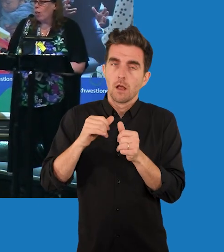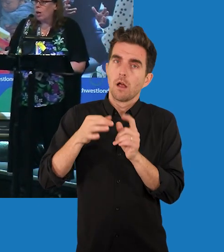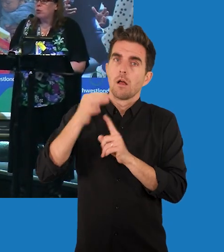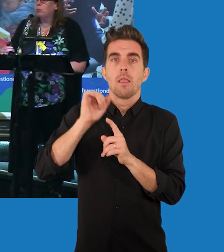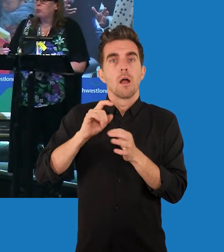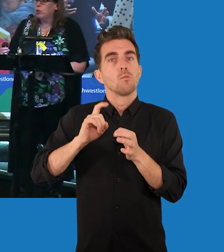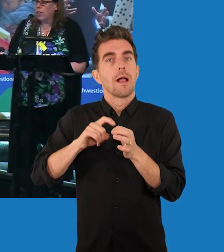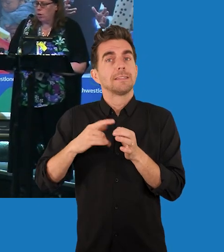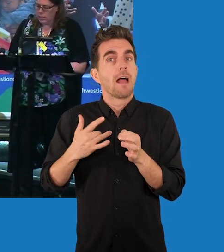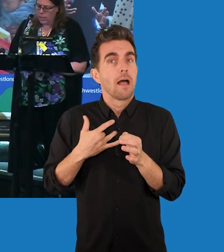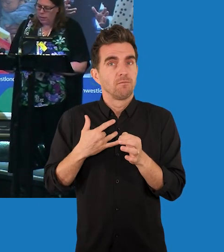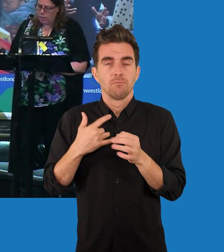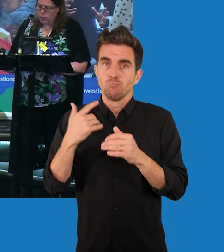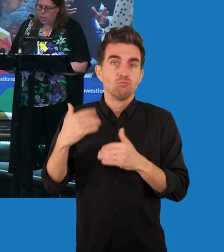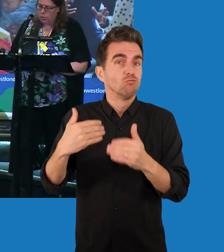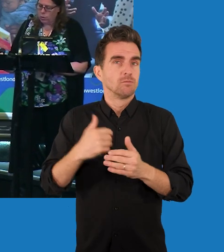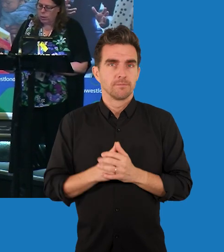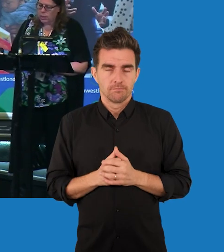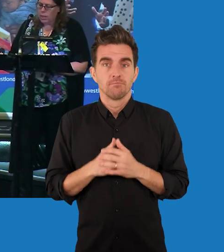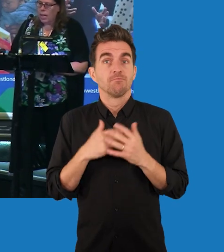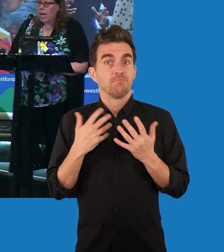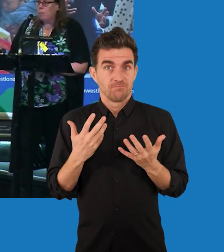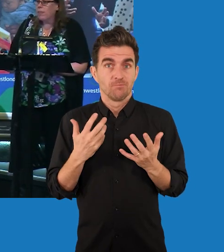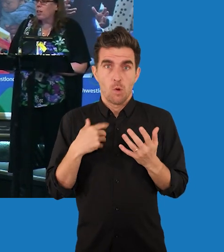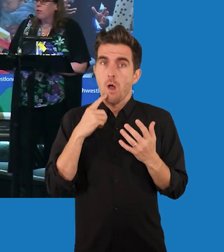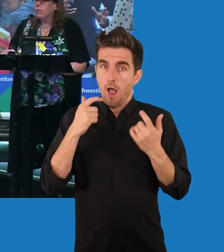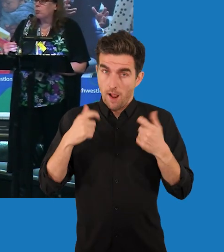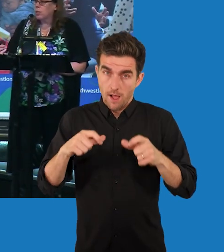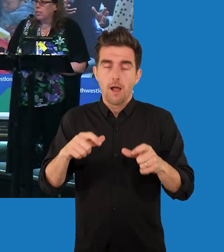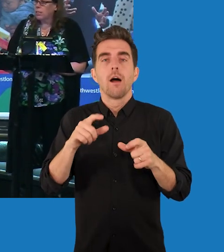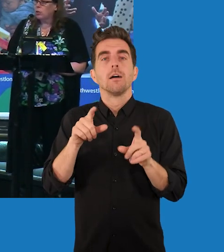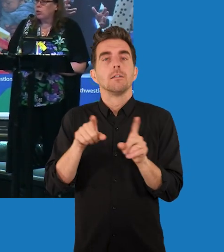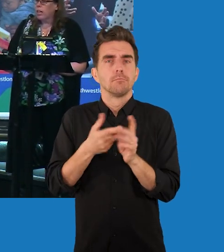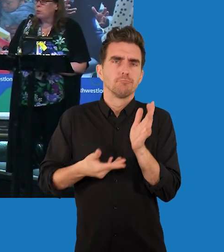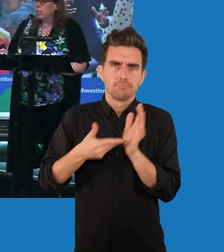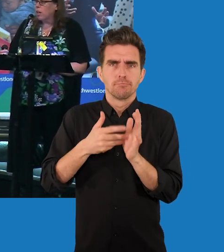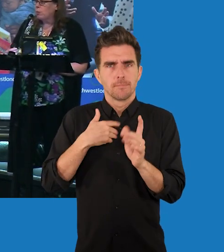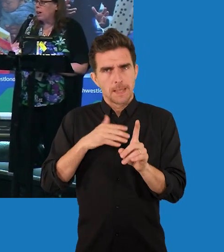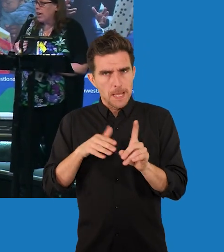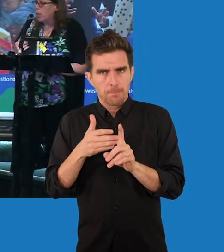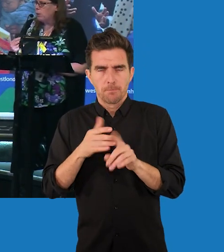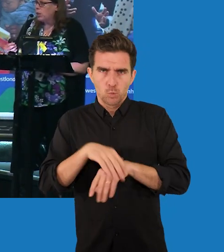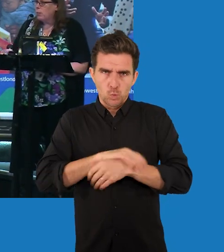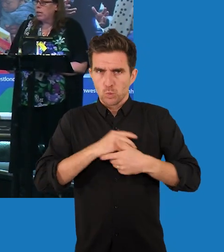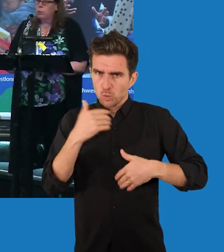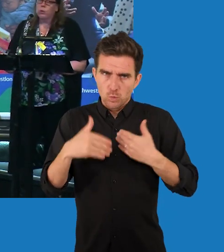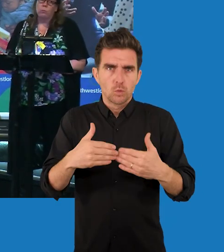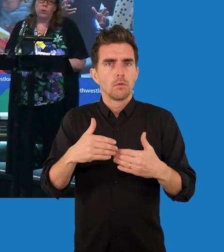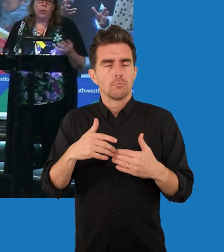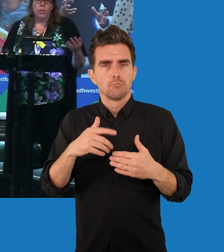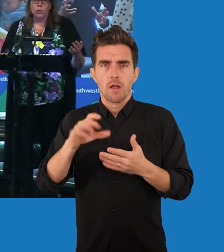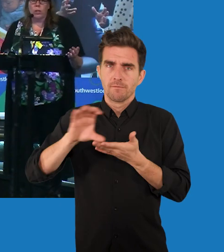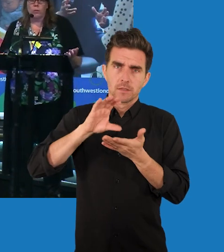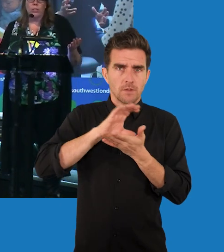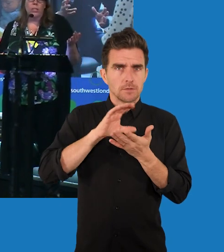lives and to improve their quality of life as they go forwards. And that obviously we'll continue to do that as we go, with our aim to be able to